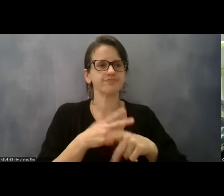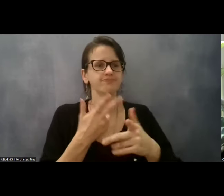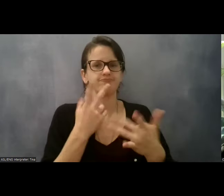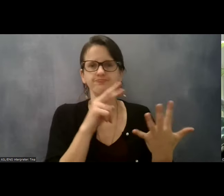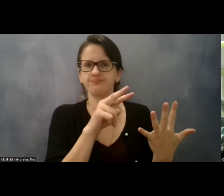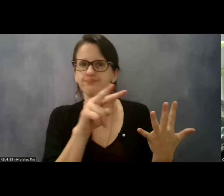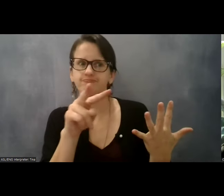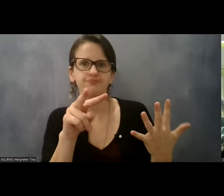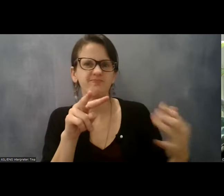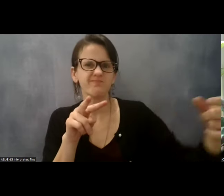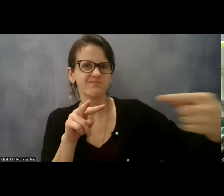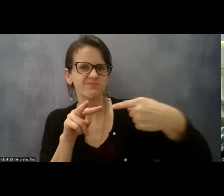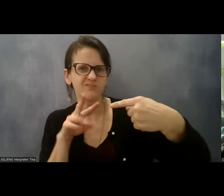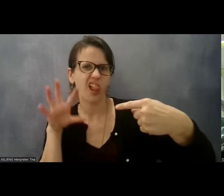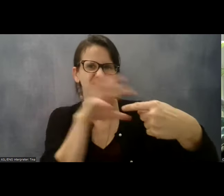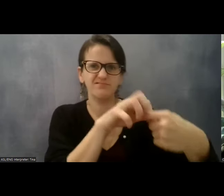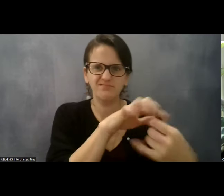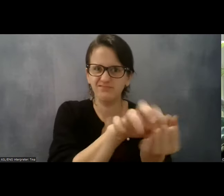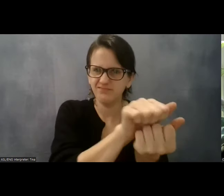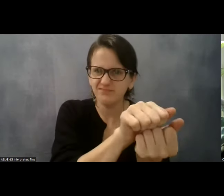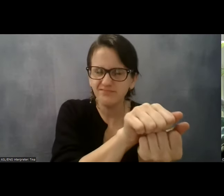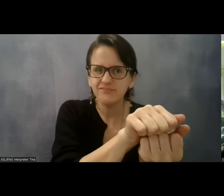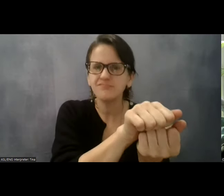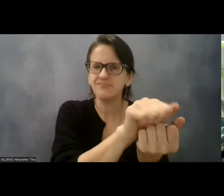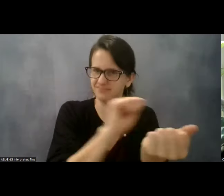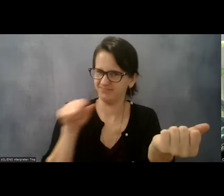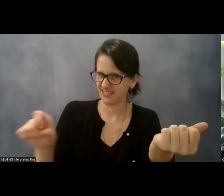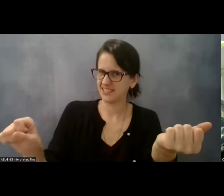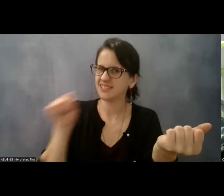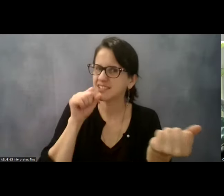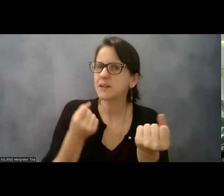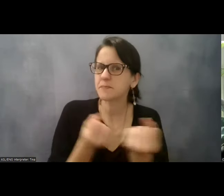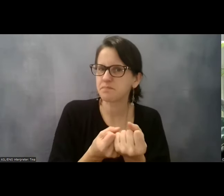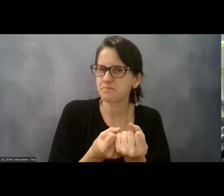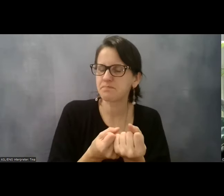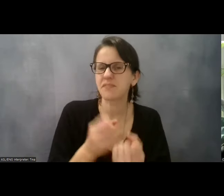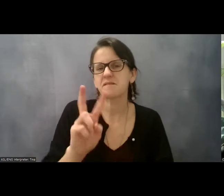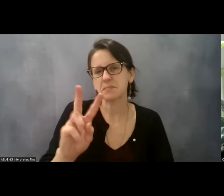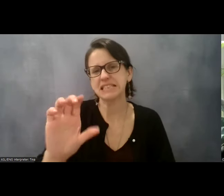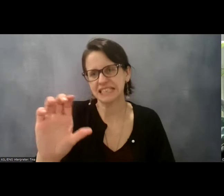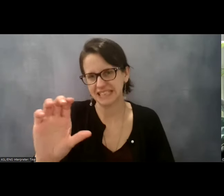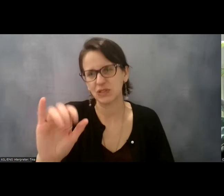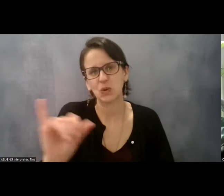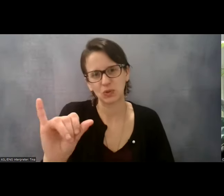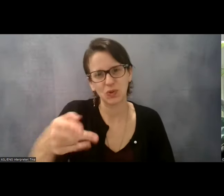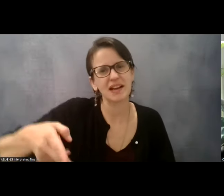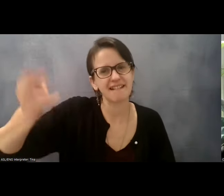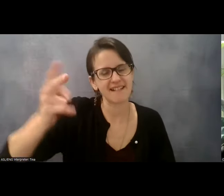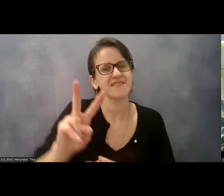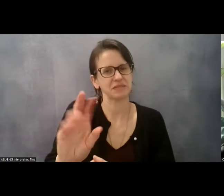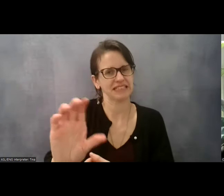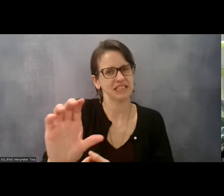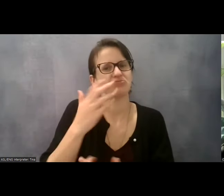vitamin C, which is a natural antioxidant that's also helpful for immune health. And they may